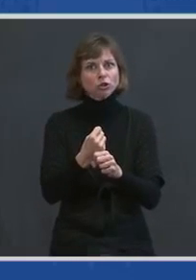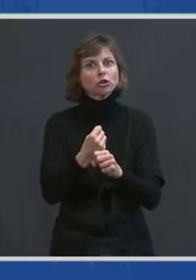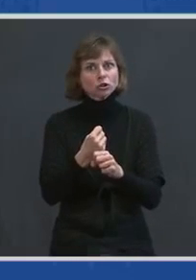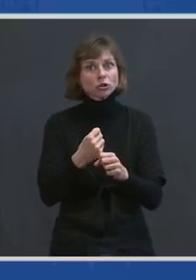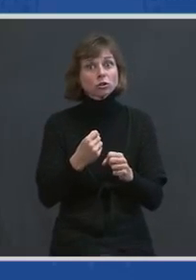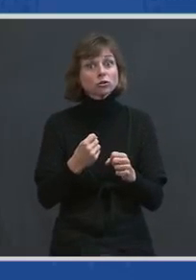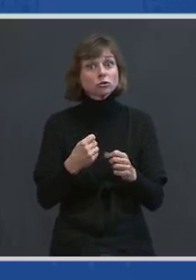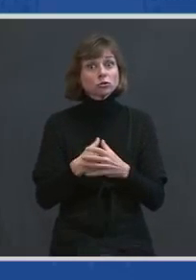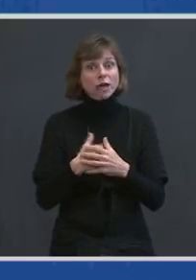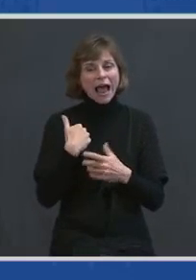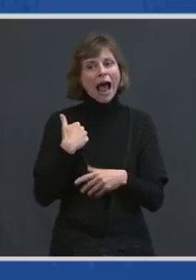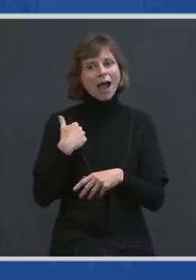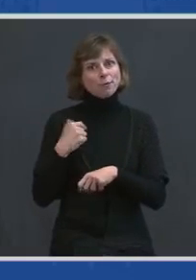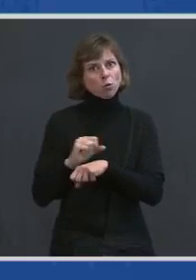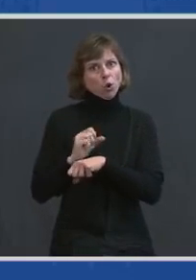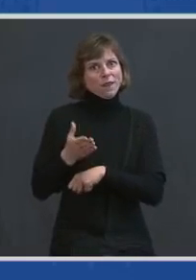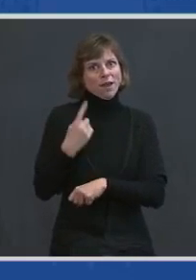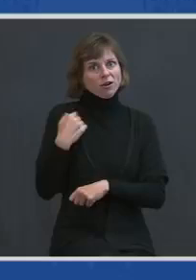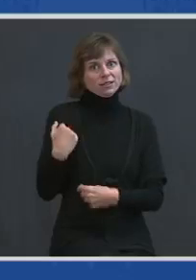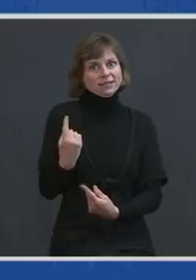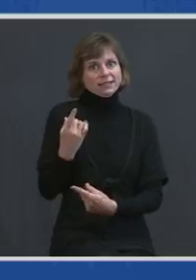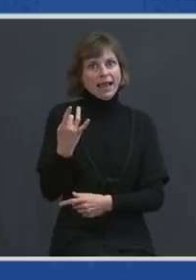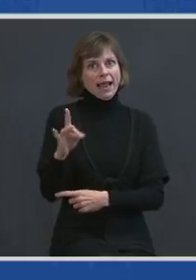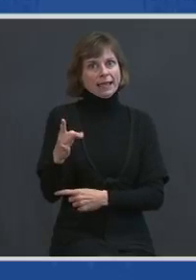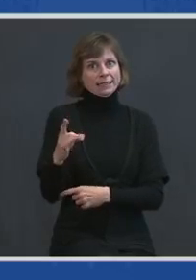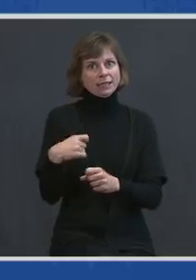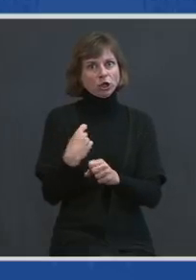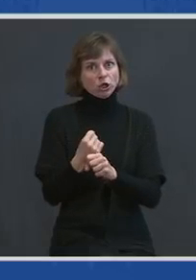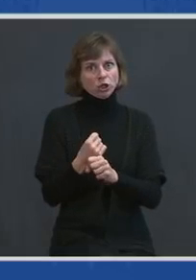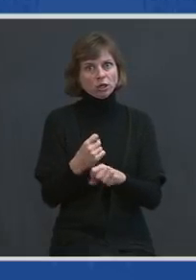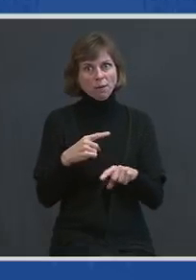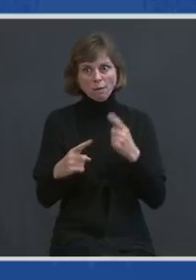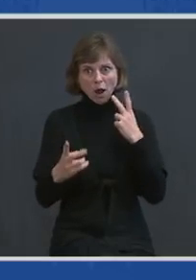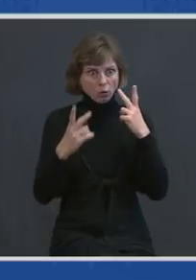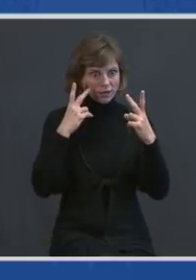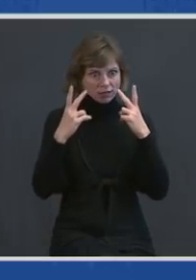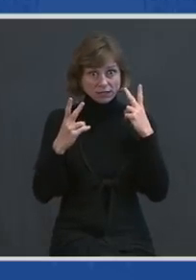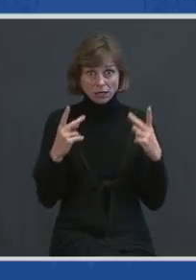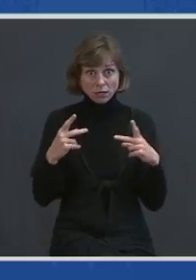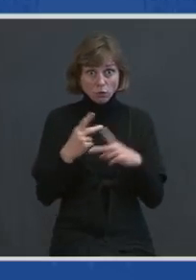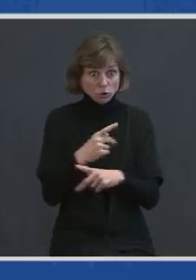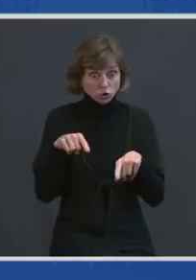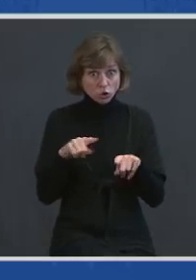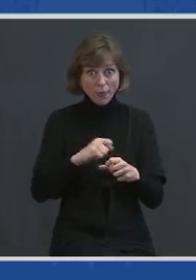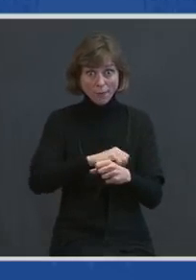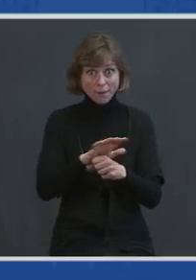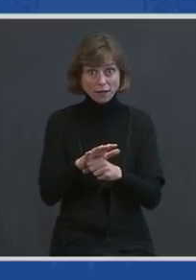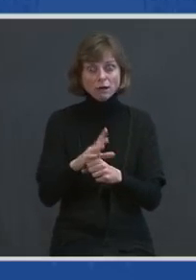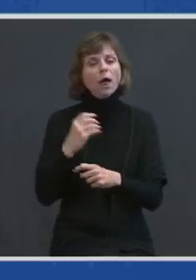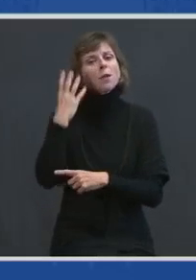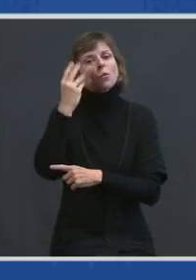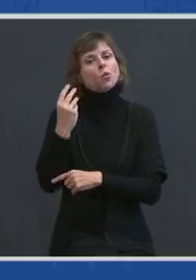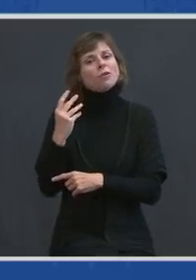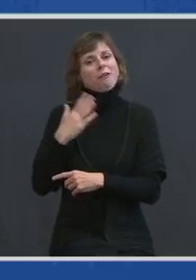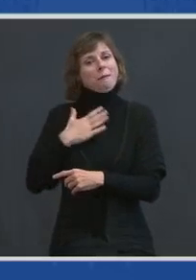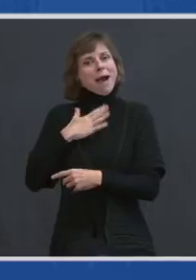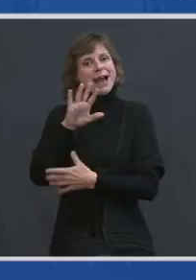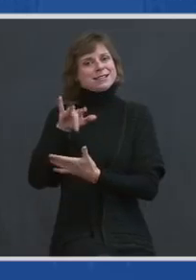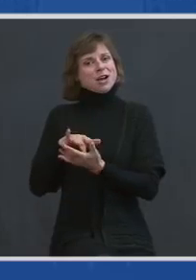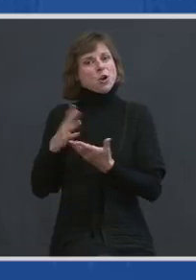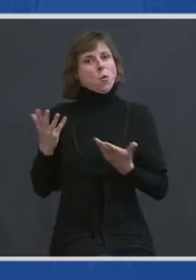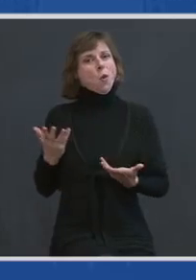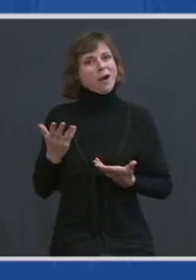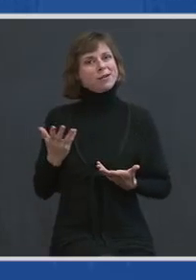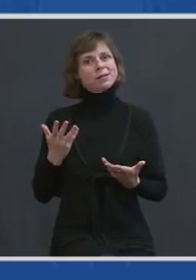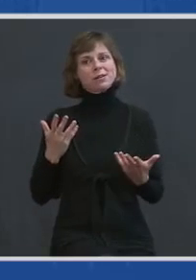19 years. And I guess we've seen it all, especially during this pandemic. The beauty of Mary Center, the way I said, is that we